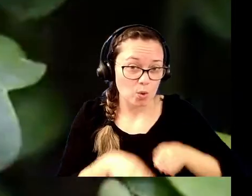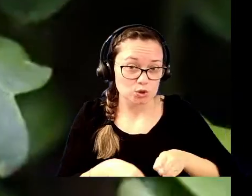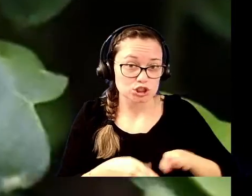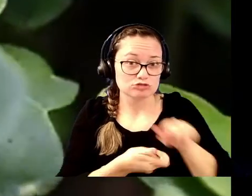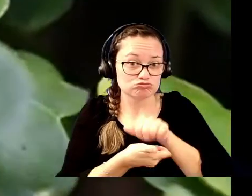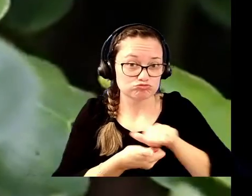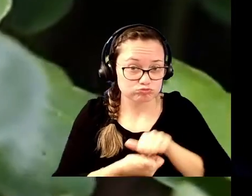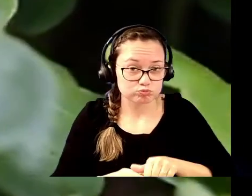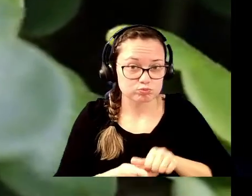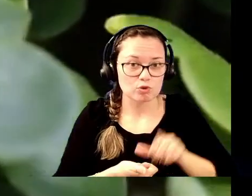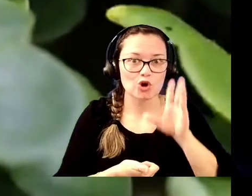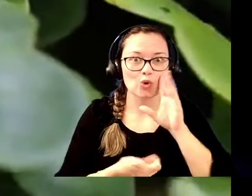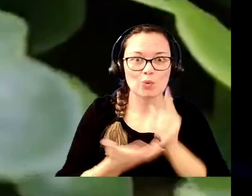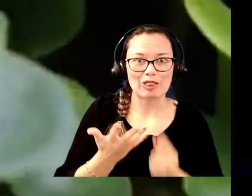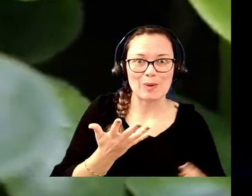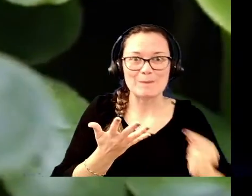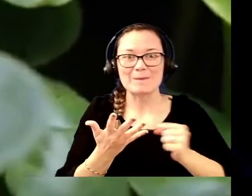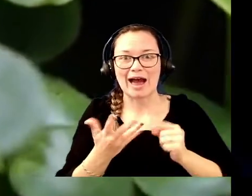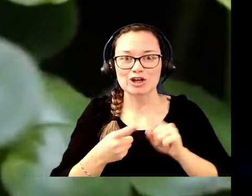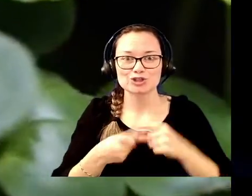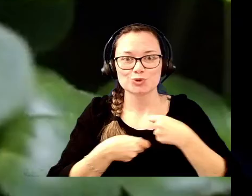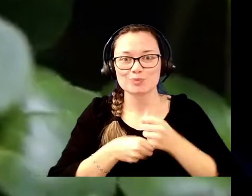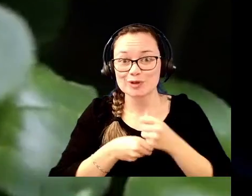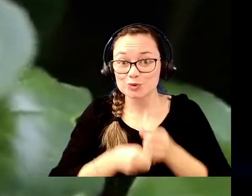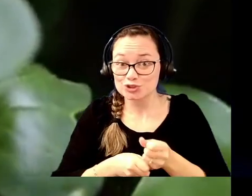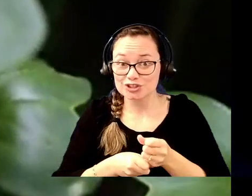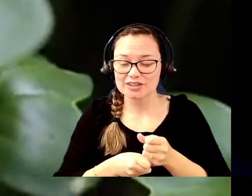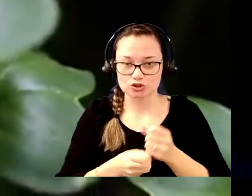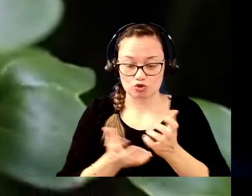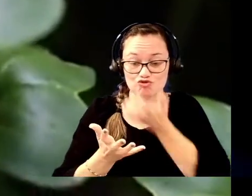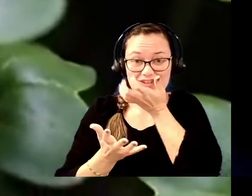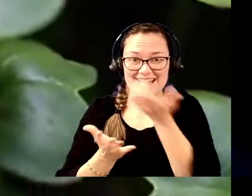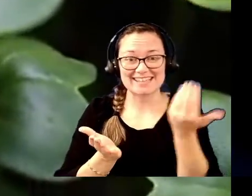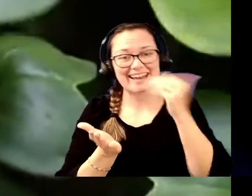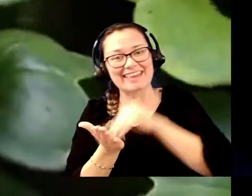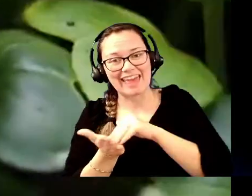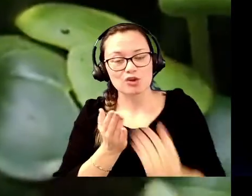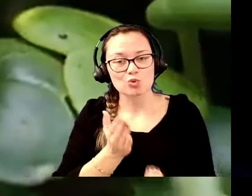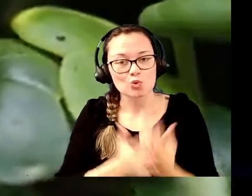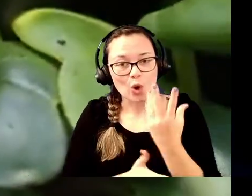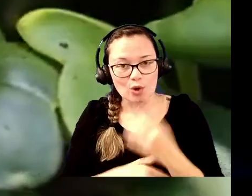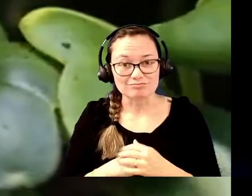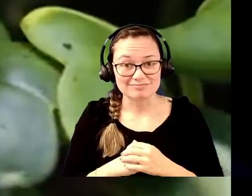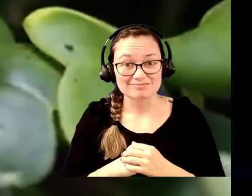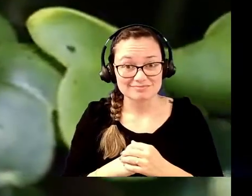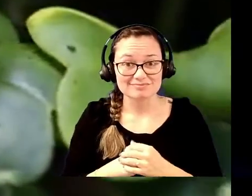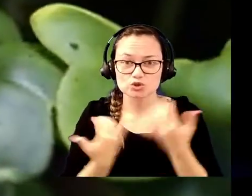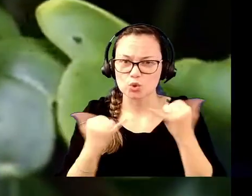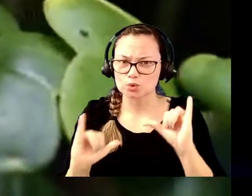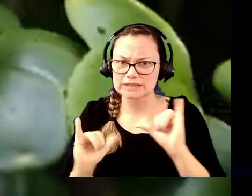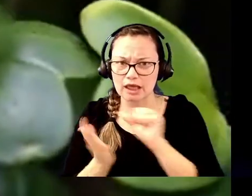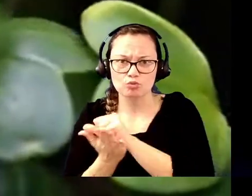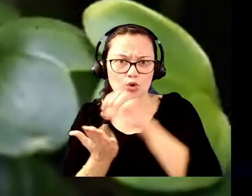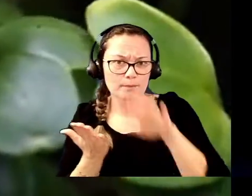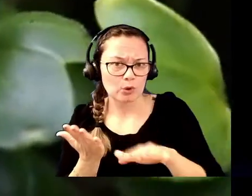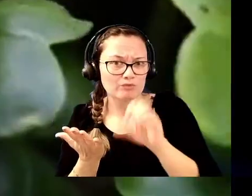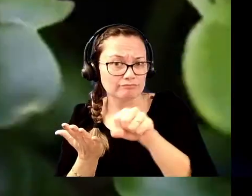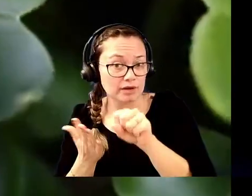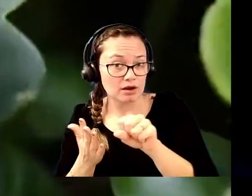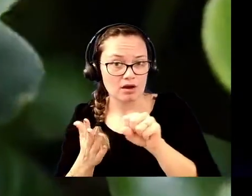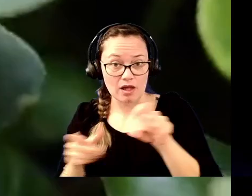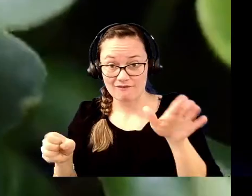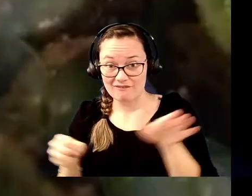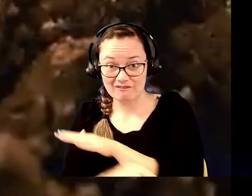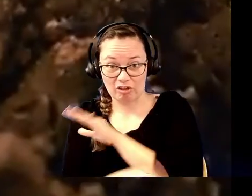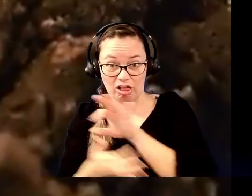to the producers. Right? So then they're able to grow, because without the, even though these organisms are being removed, they're not being completely